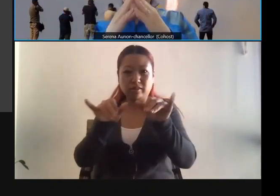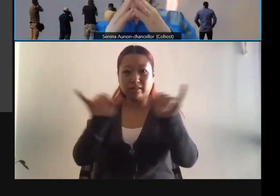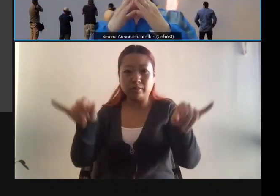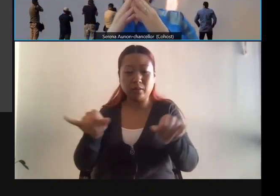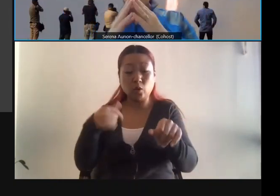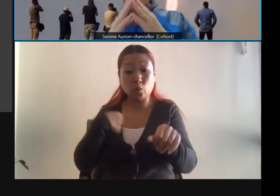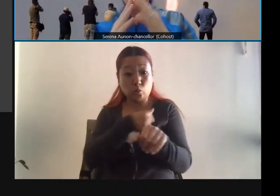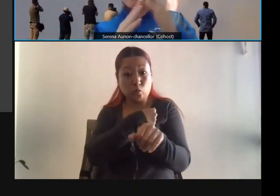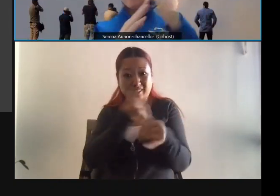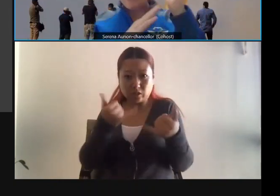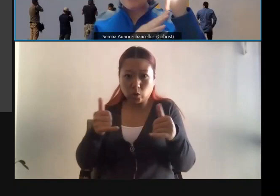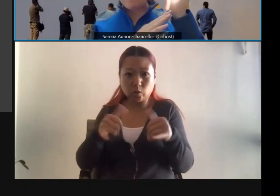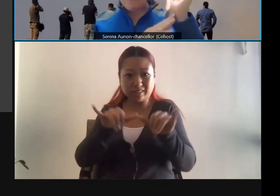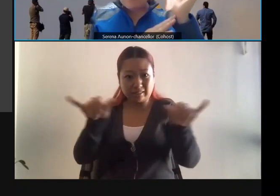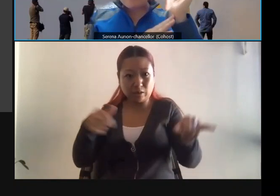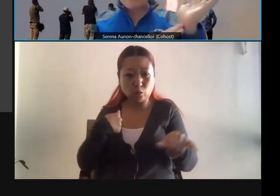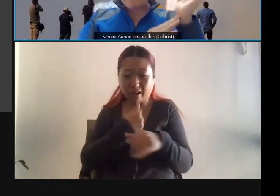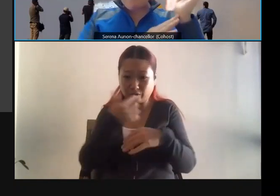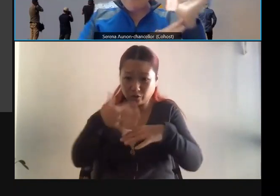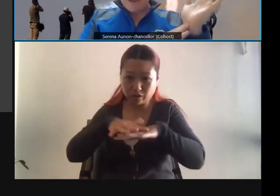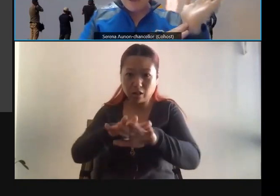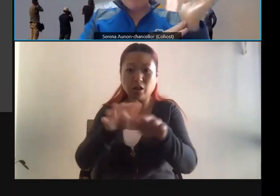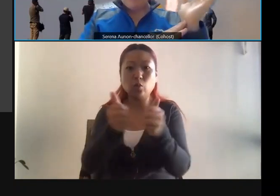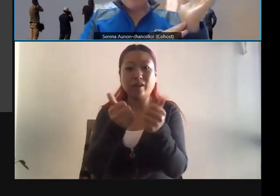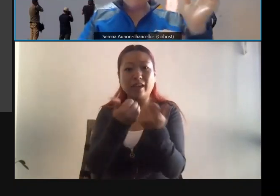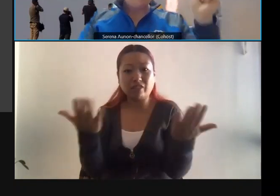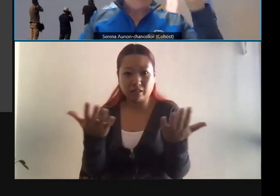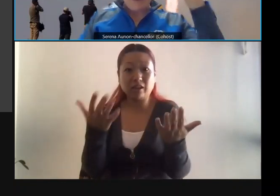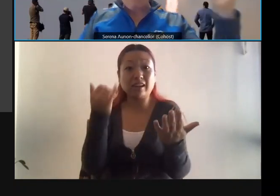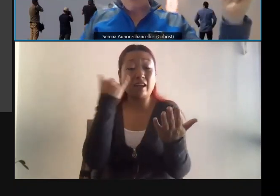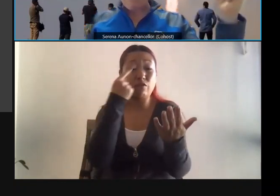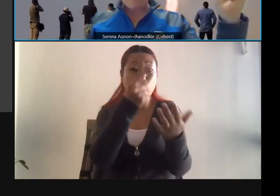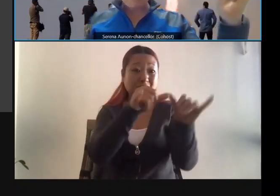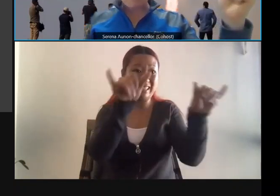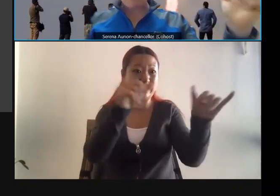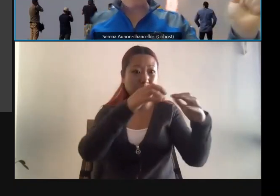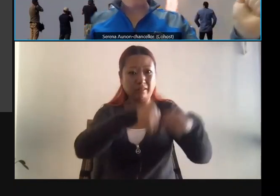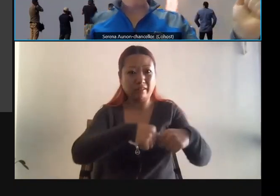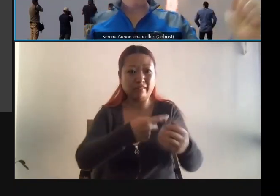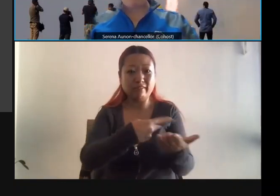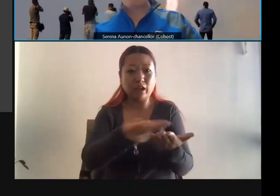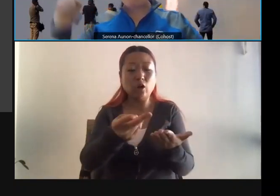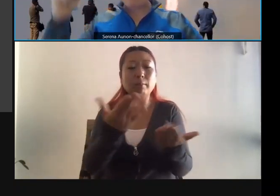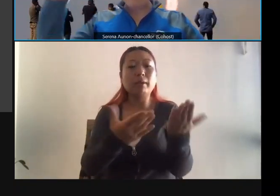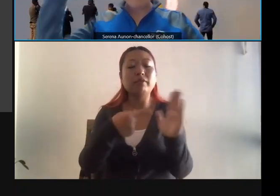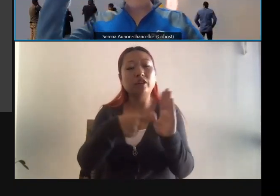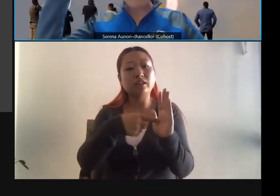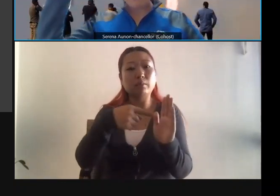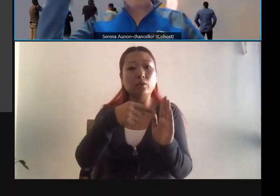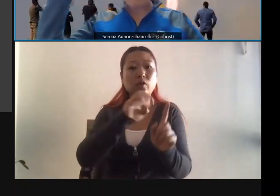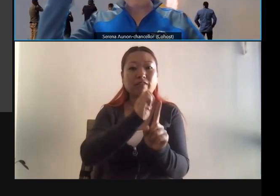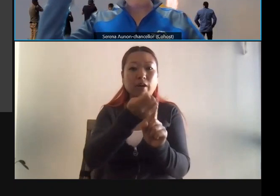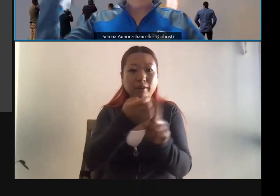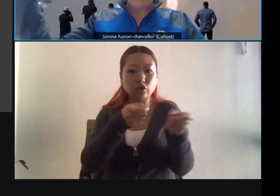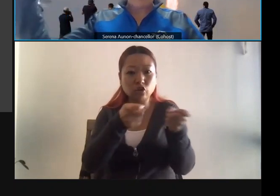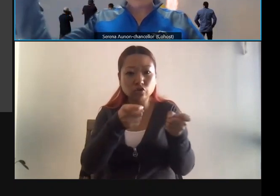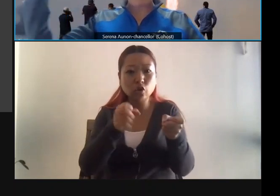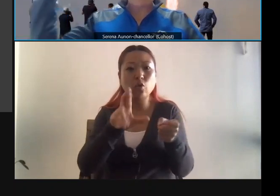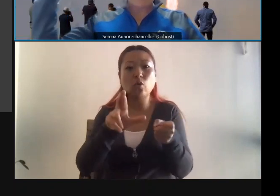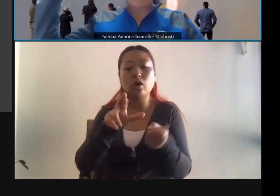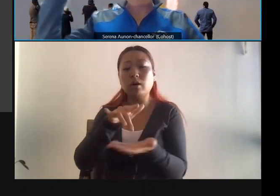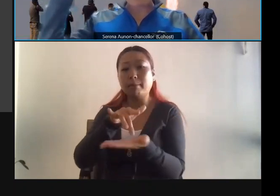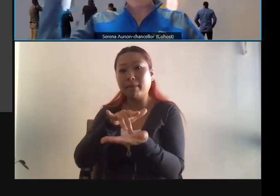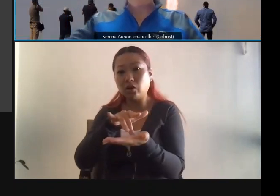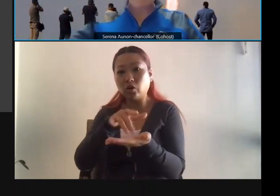have to integrate with everything else because if one system fails, maybe environmental control or, medical kits,